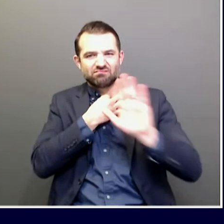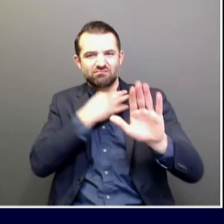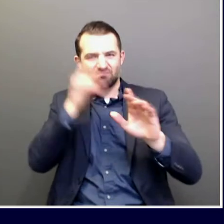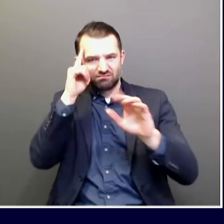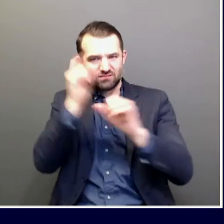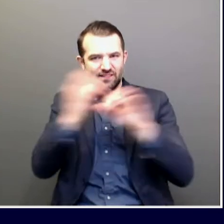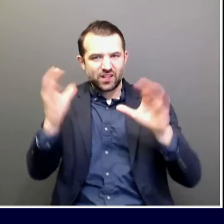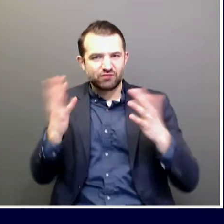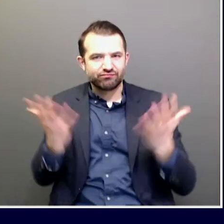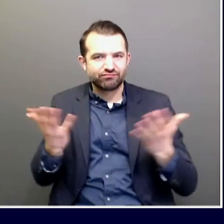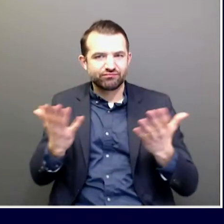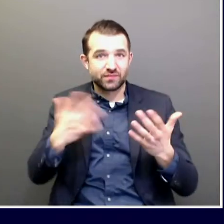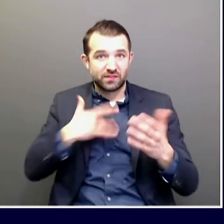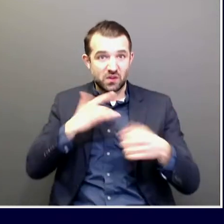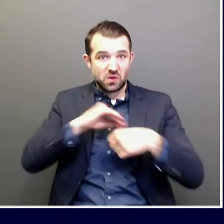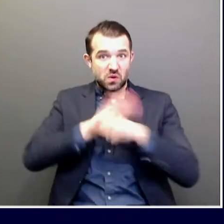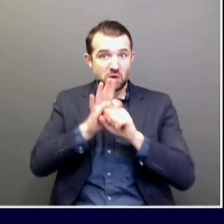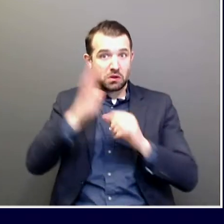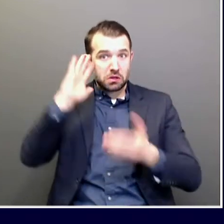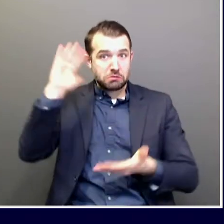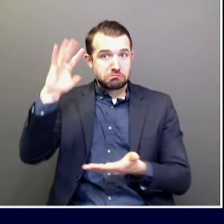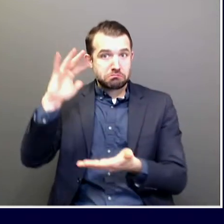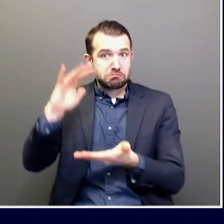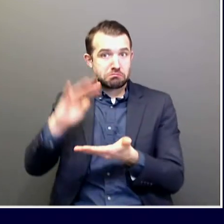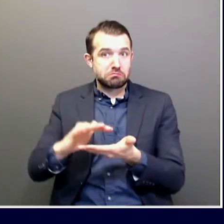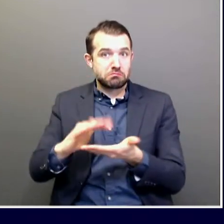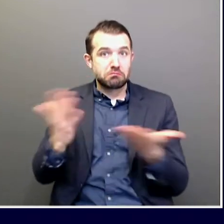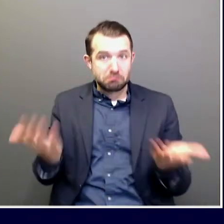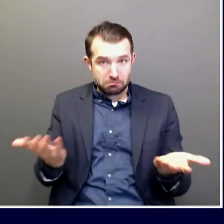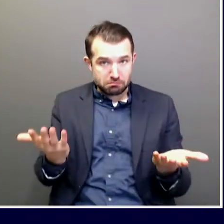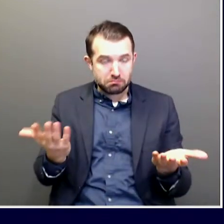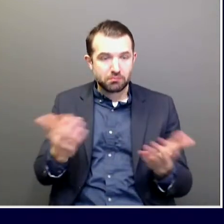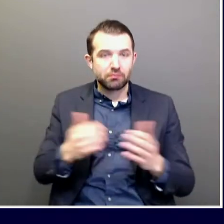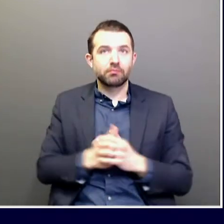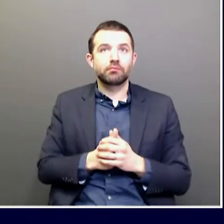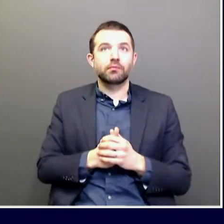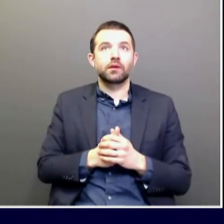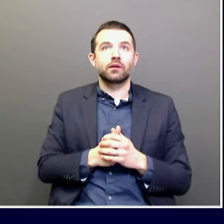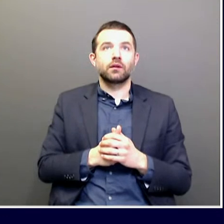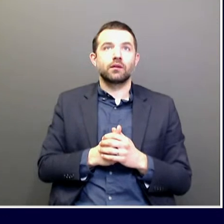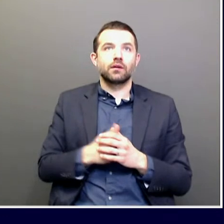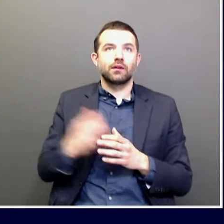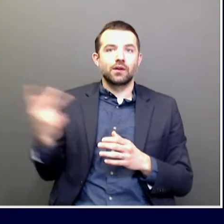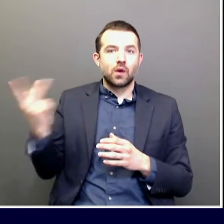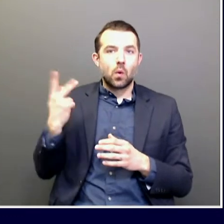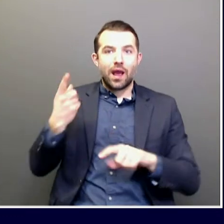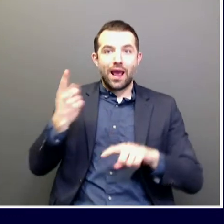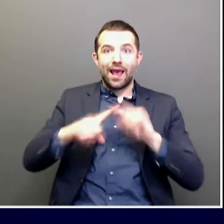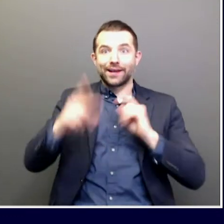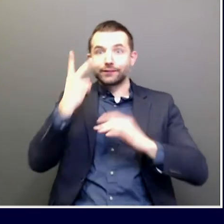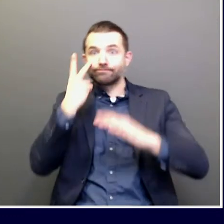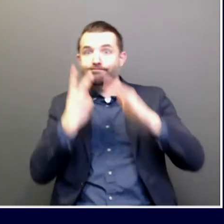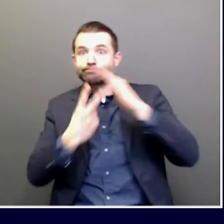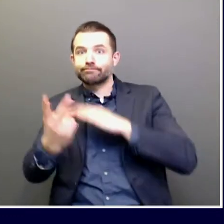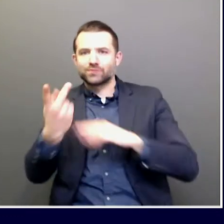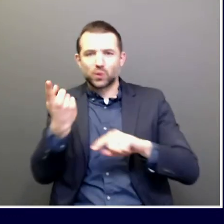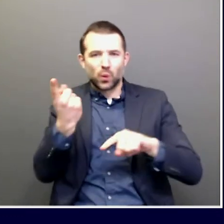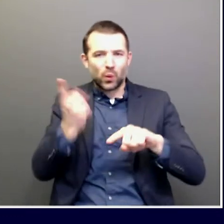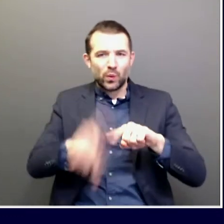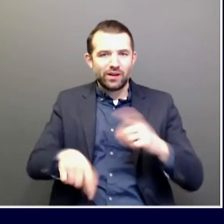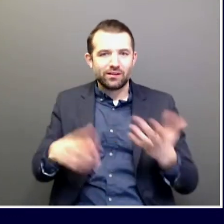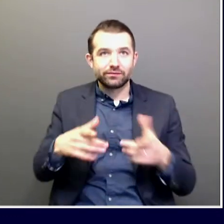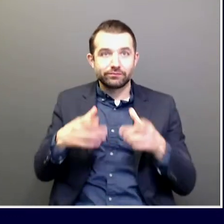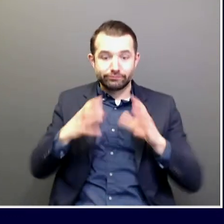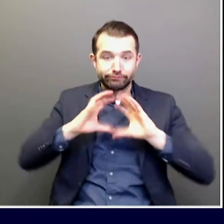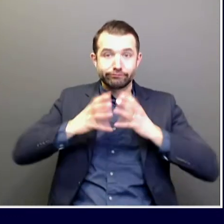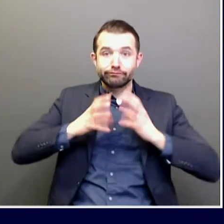attracted to it because it begins with the word end. But it's not what the term means. Endemic by